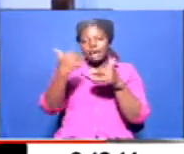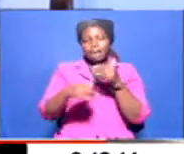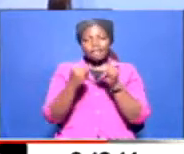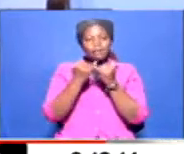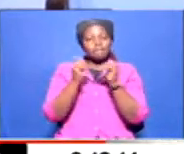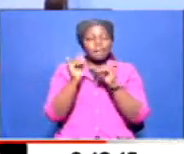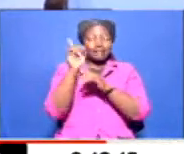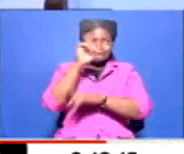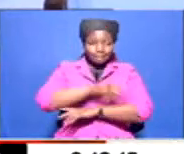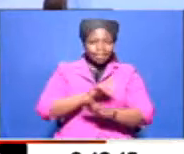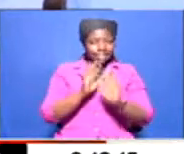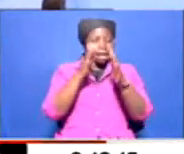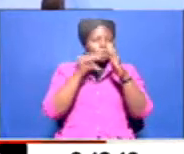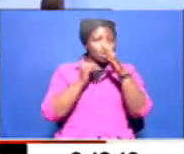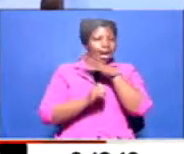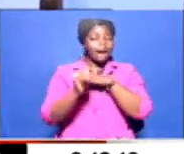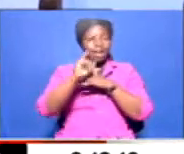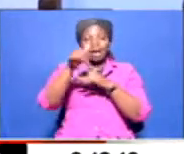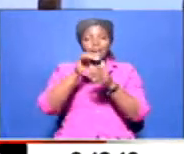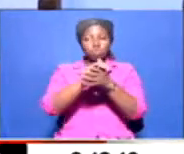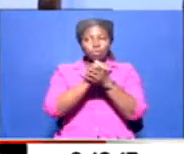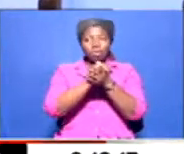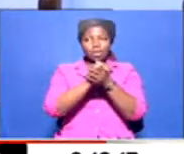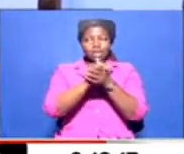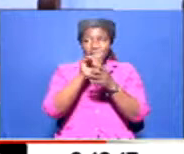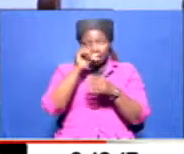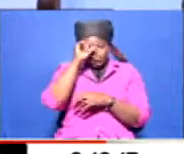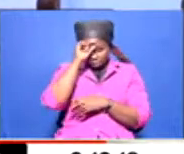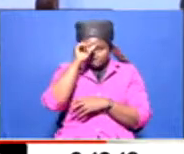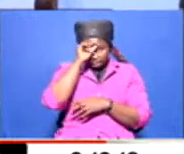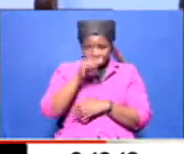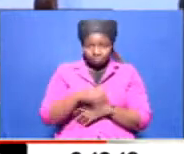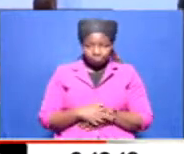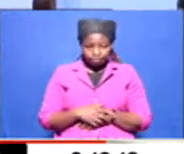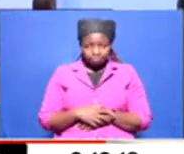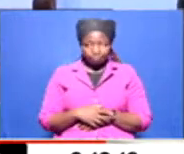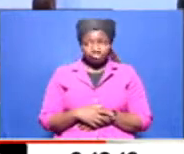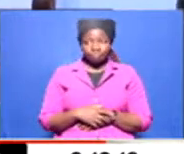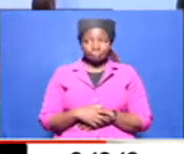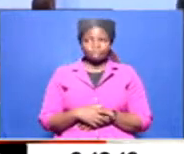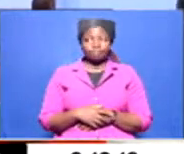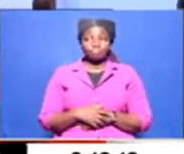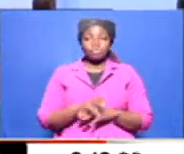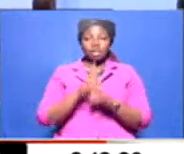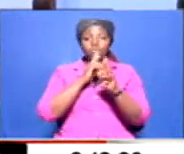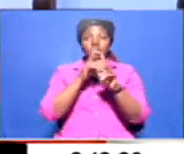celebrations under the Jubilee regime. Reporting for Prime Edition from Uhuru Gardens